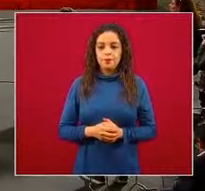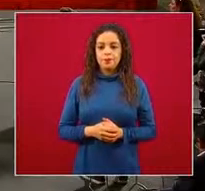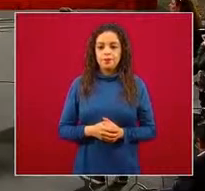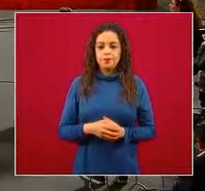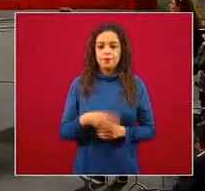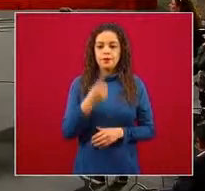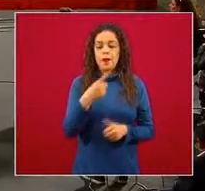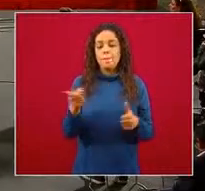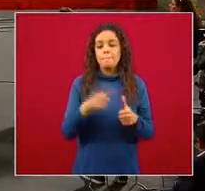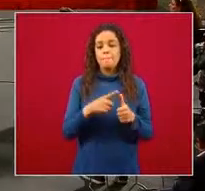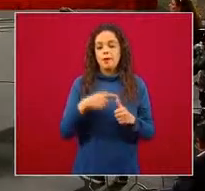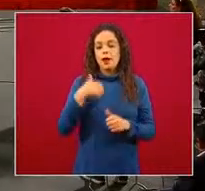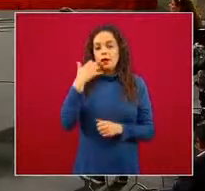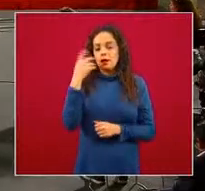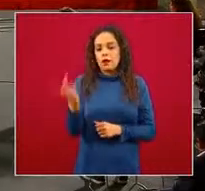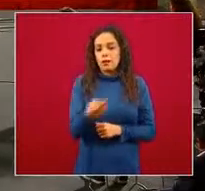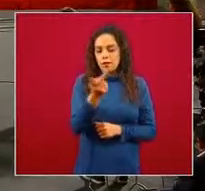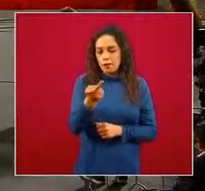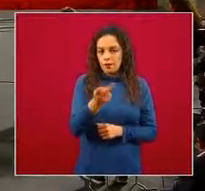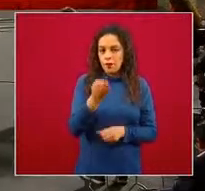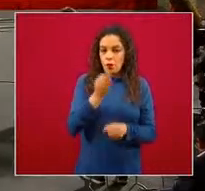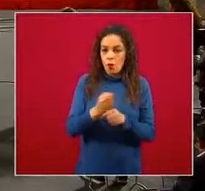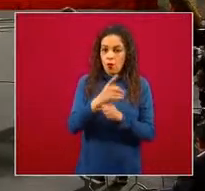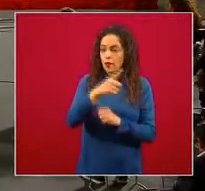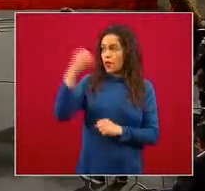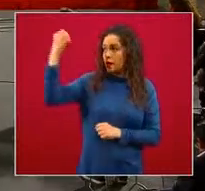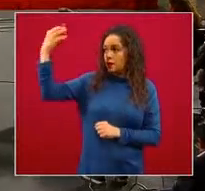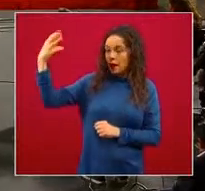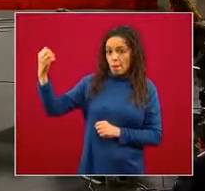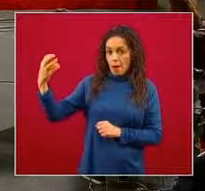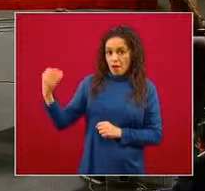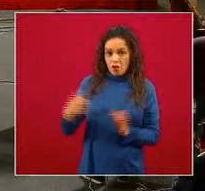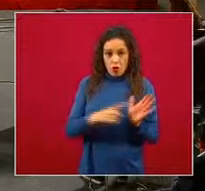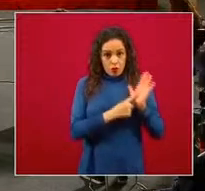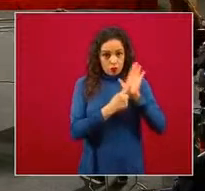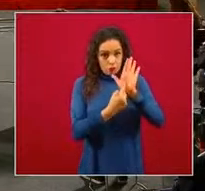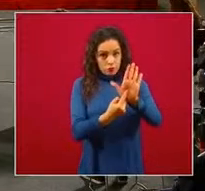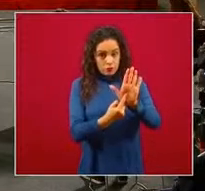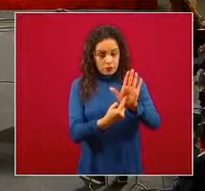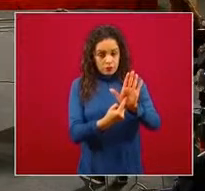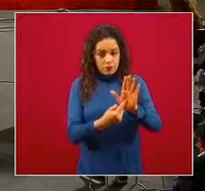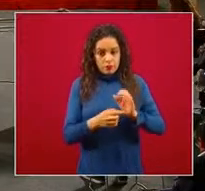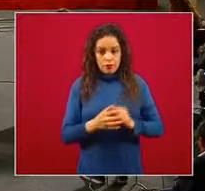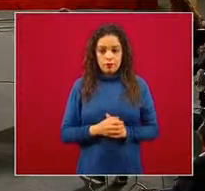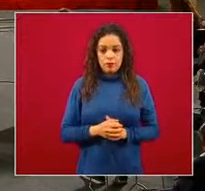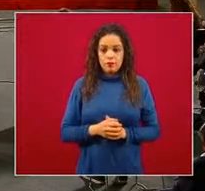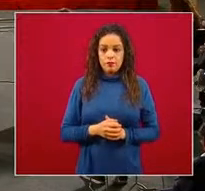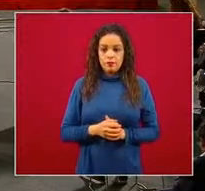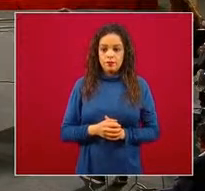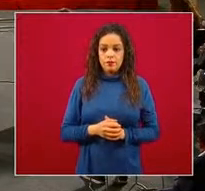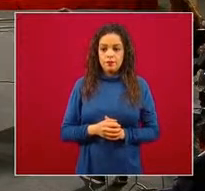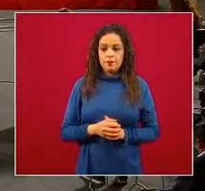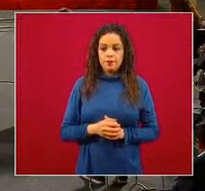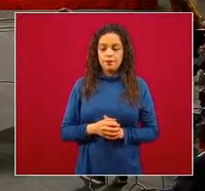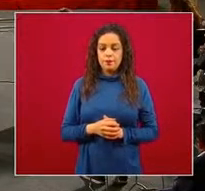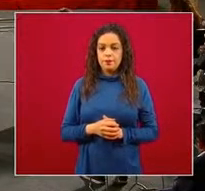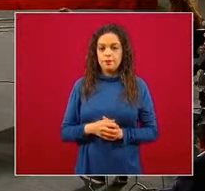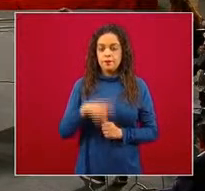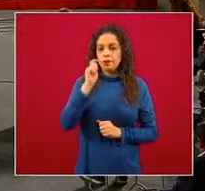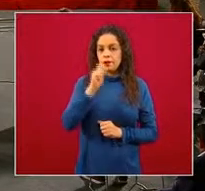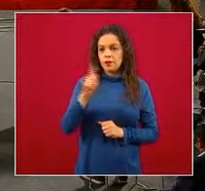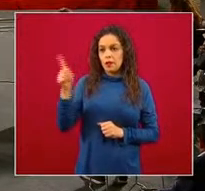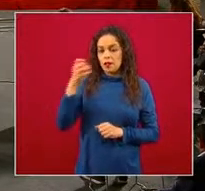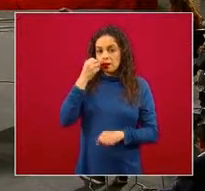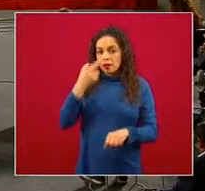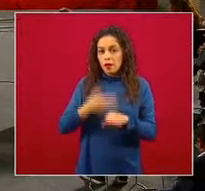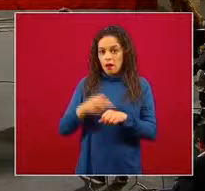Thank you so much, Doctor. First of all, I'd like to ask you if the stoplight you just introduced has to be checklisted by